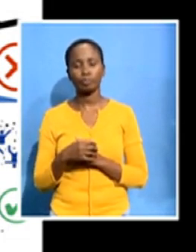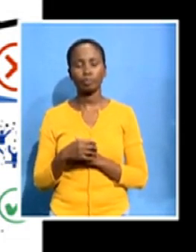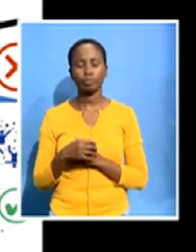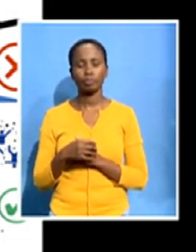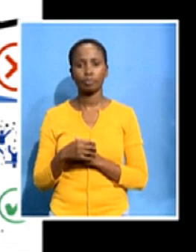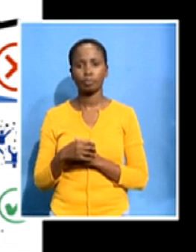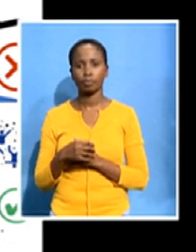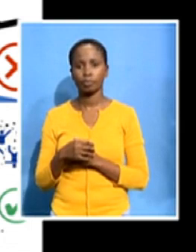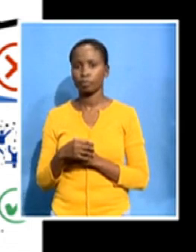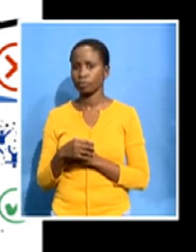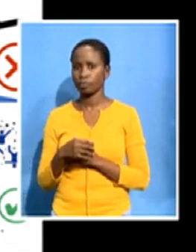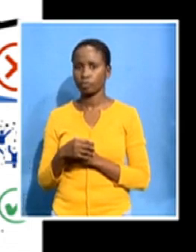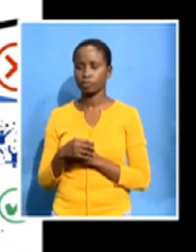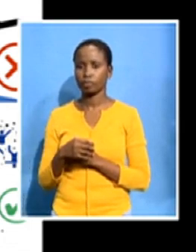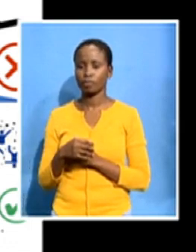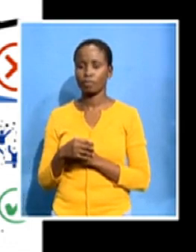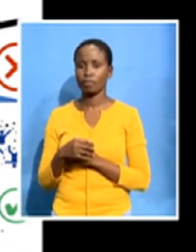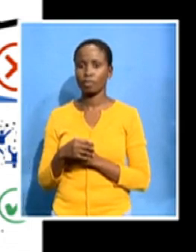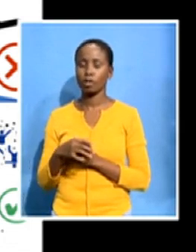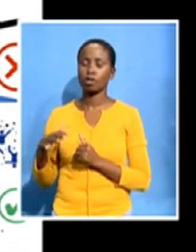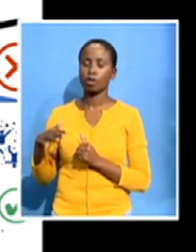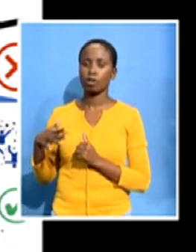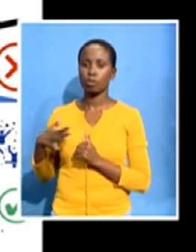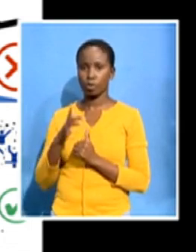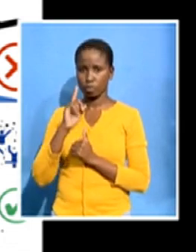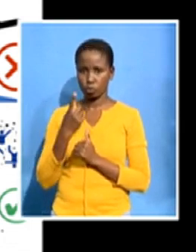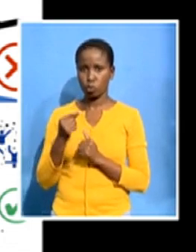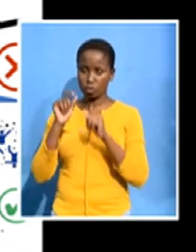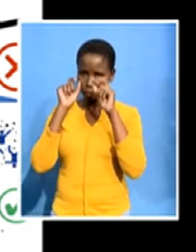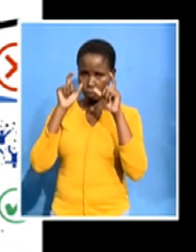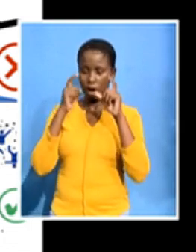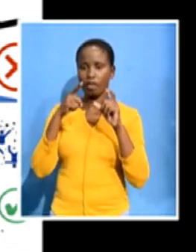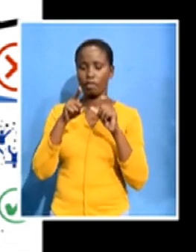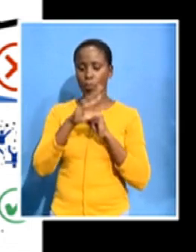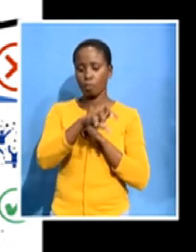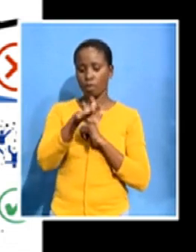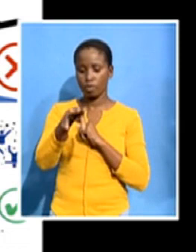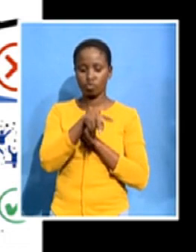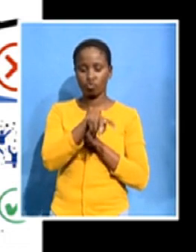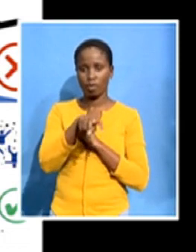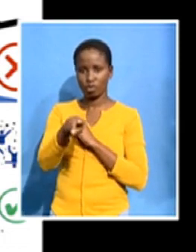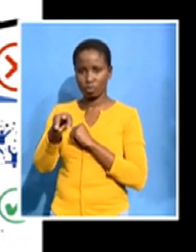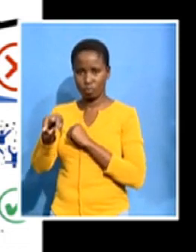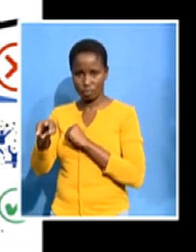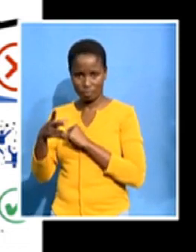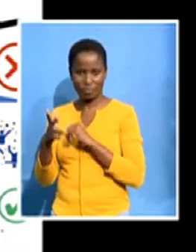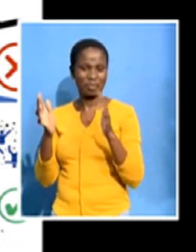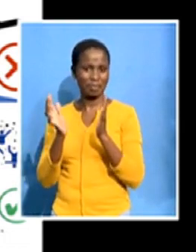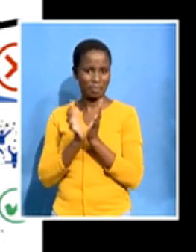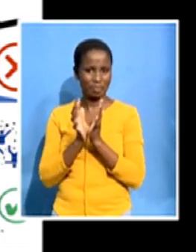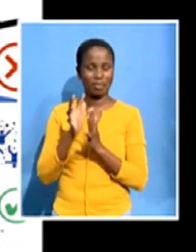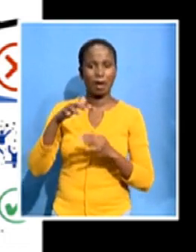vigilant against interprovincial travel, avoiding gatherings, and if we must gather, to keep it small, keep it short,